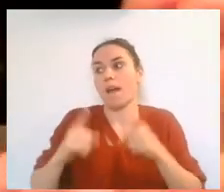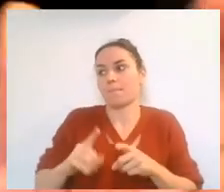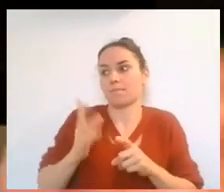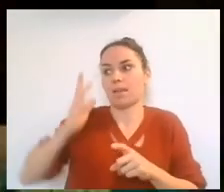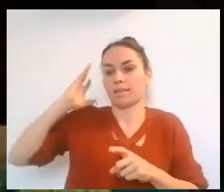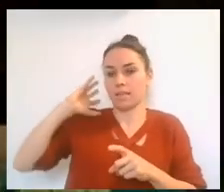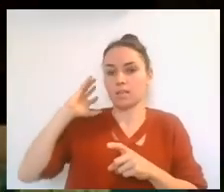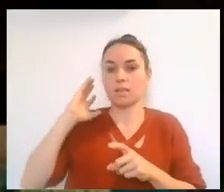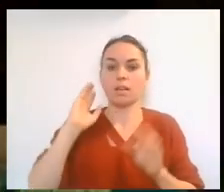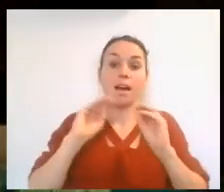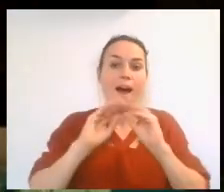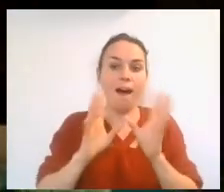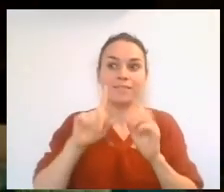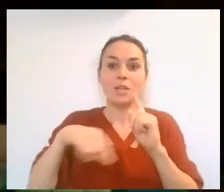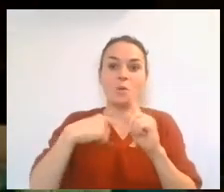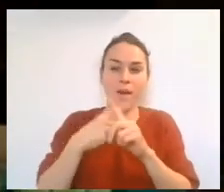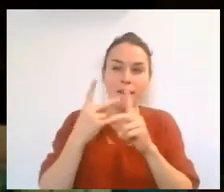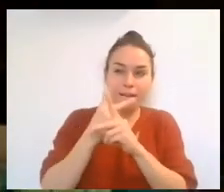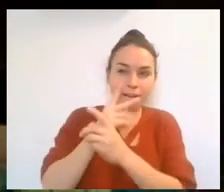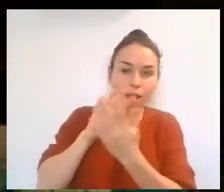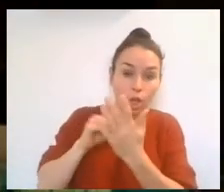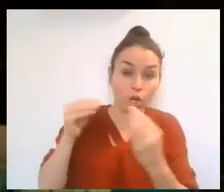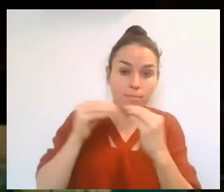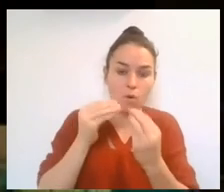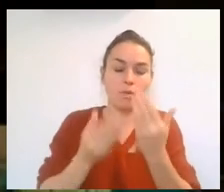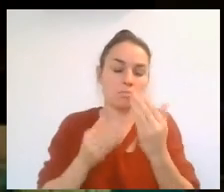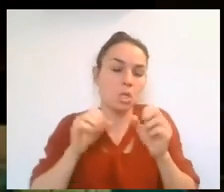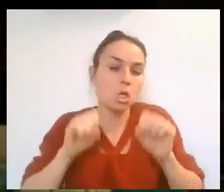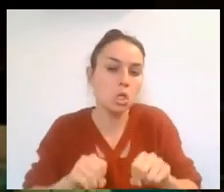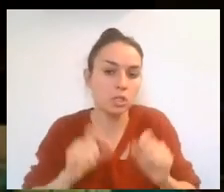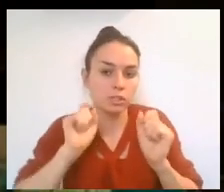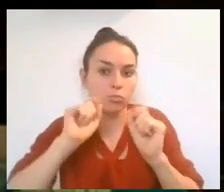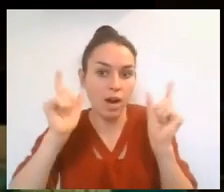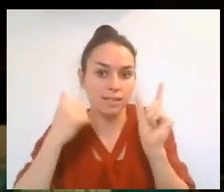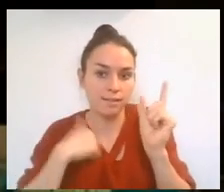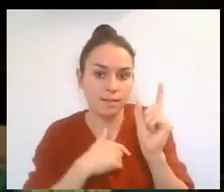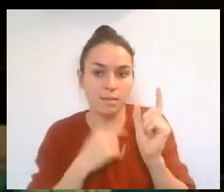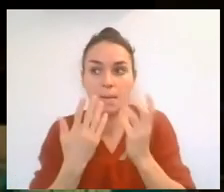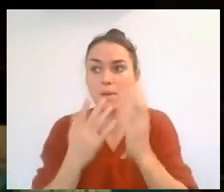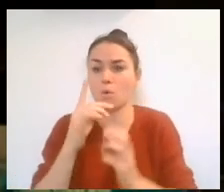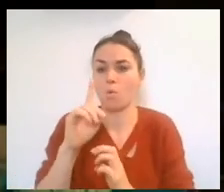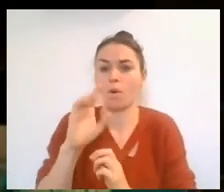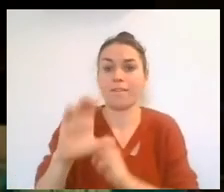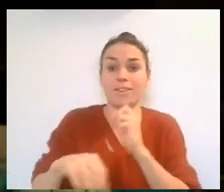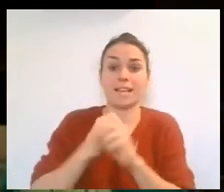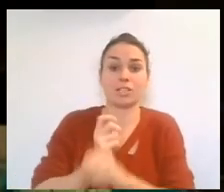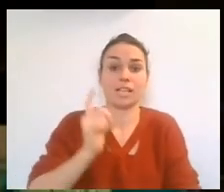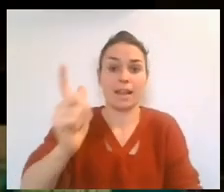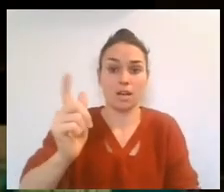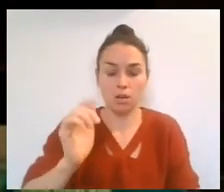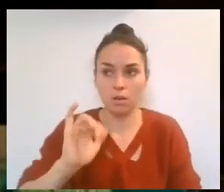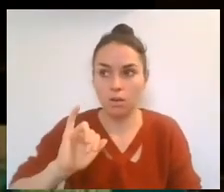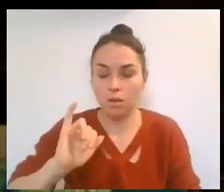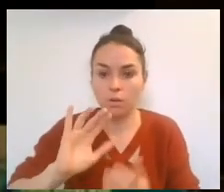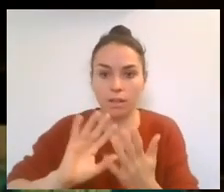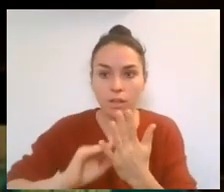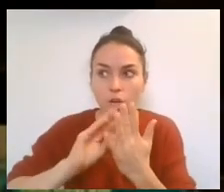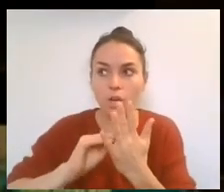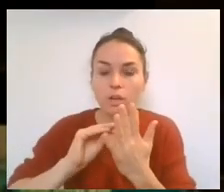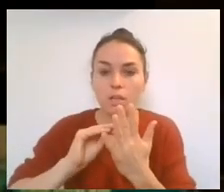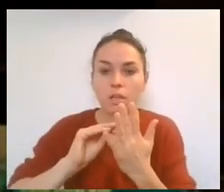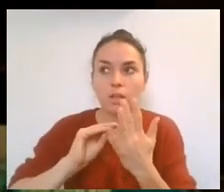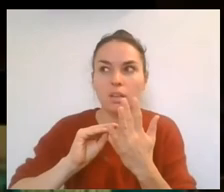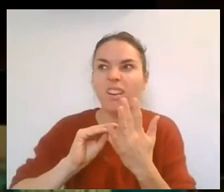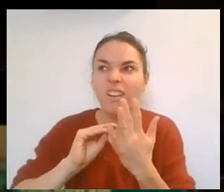surprises won't occur. You know, a century from now, we'll find that some of these things that we think are true or not.